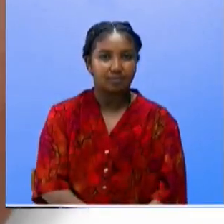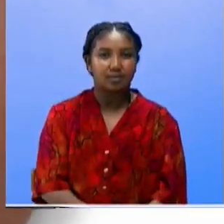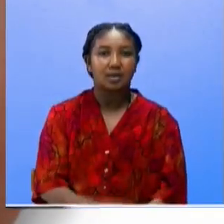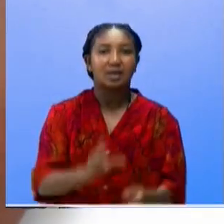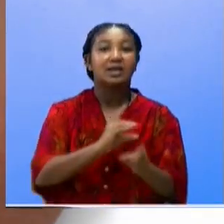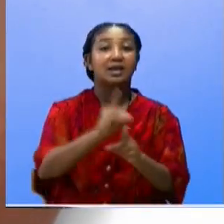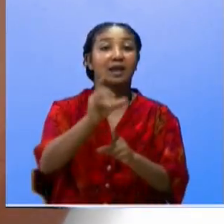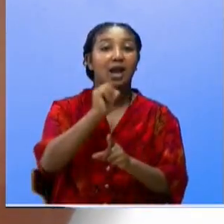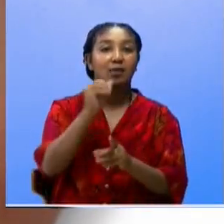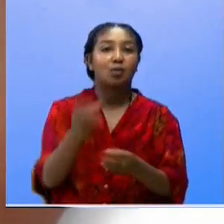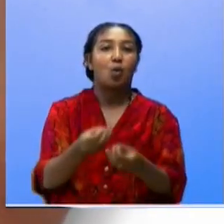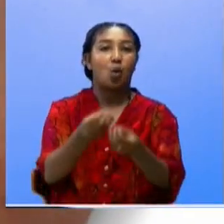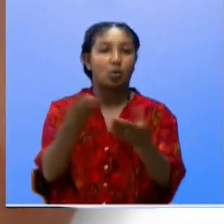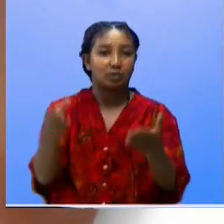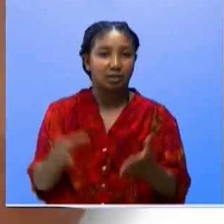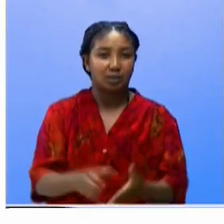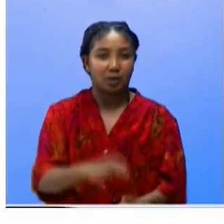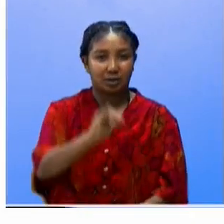Indirect object.